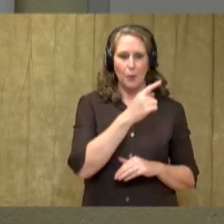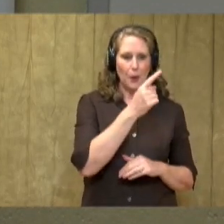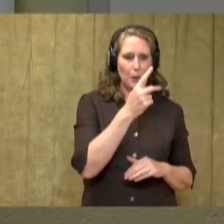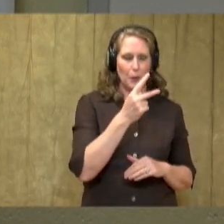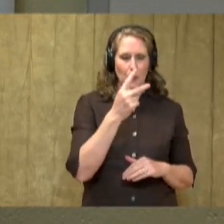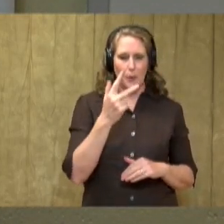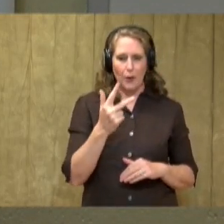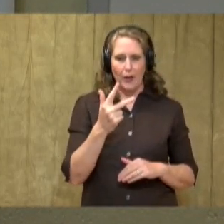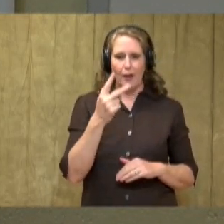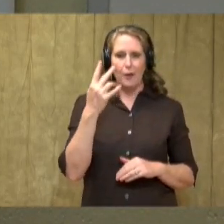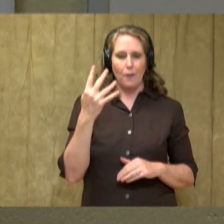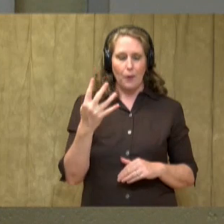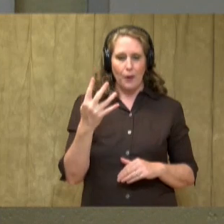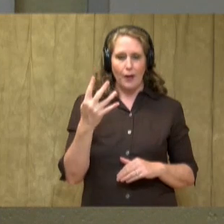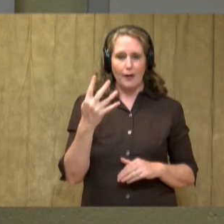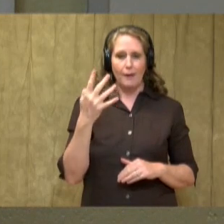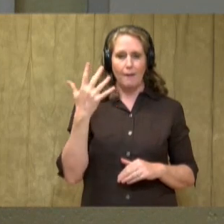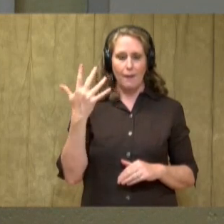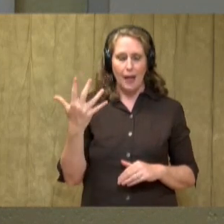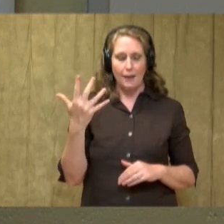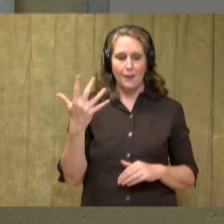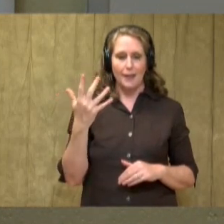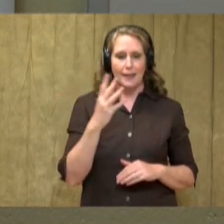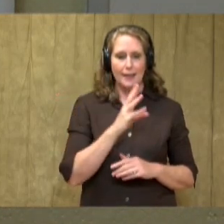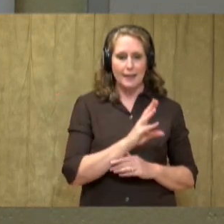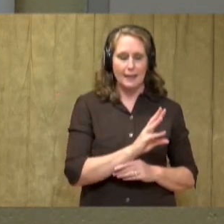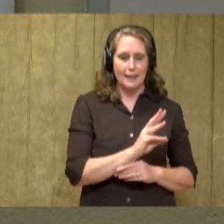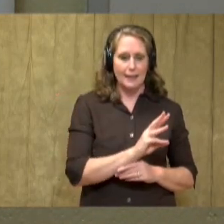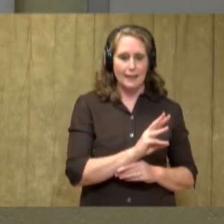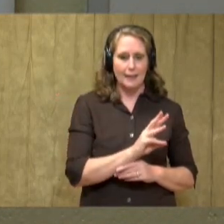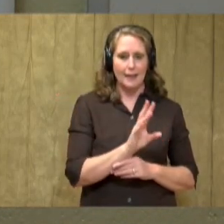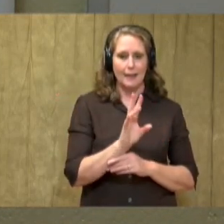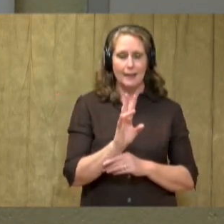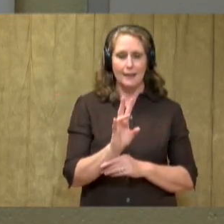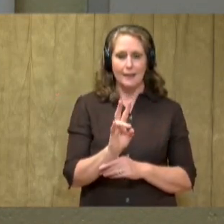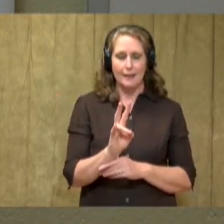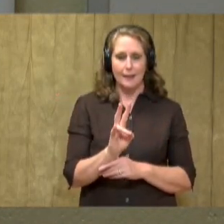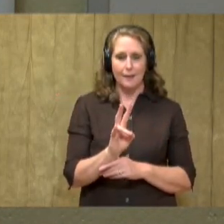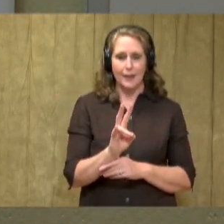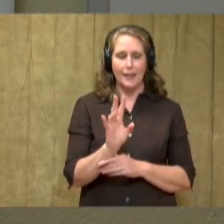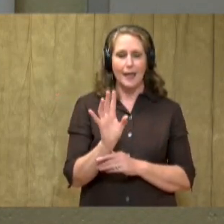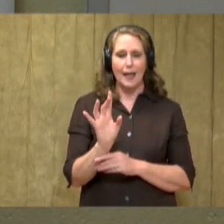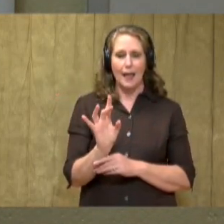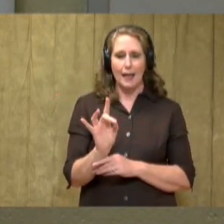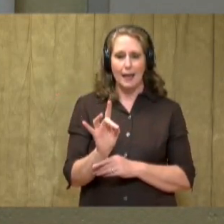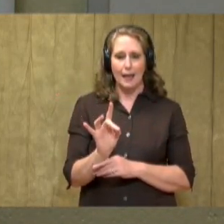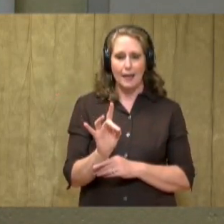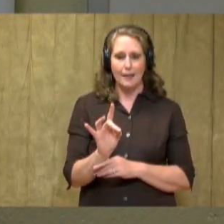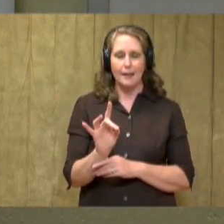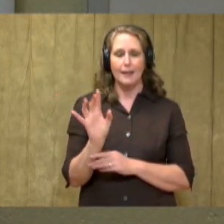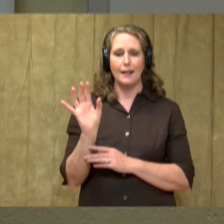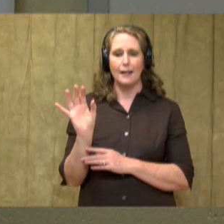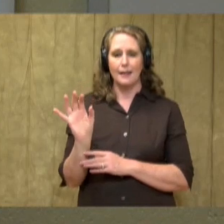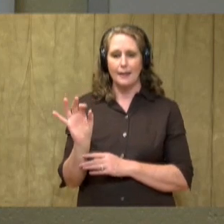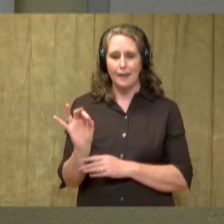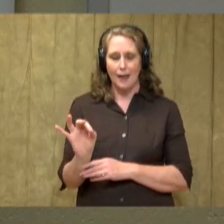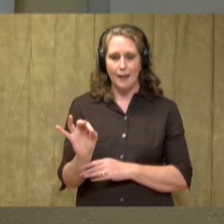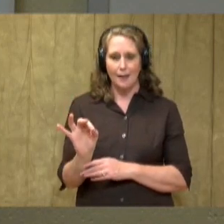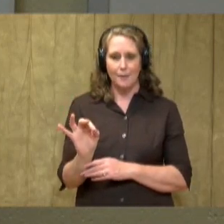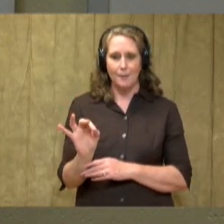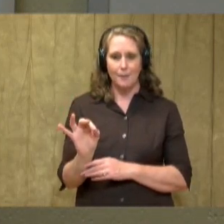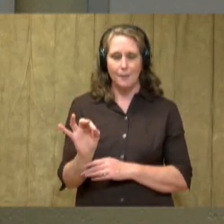3, 4, 5, 6, 7, 8,